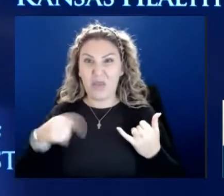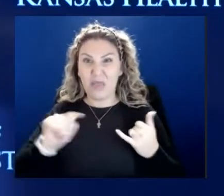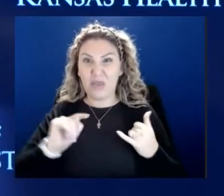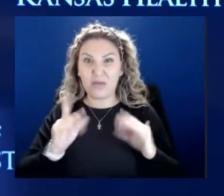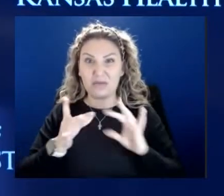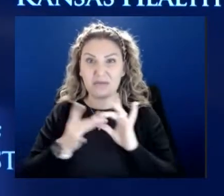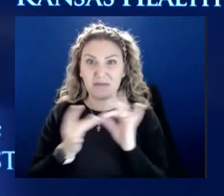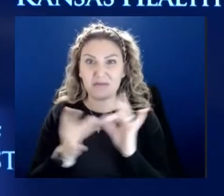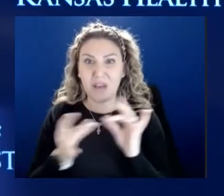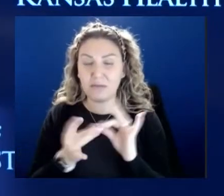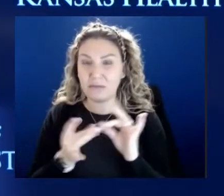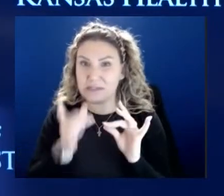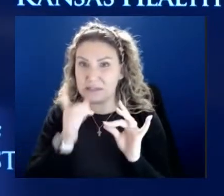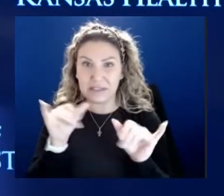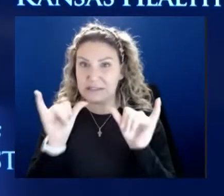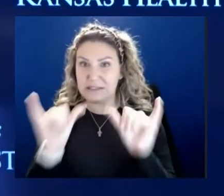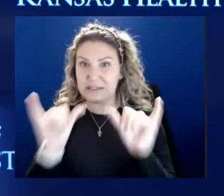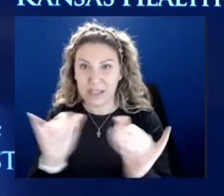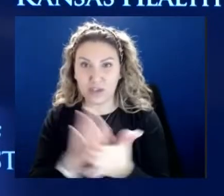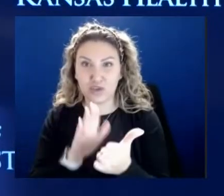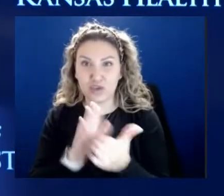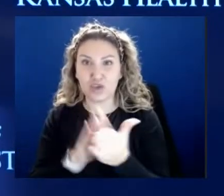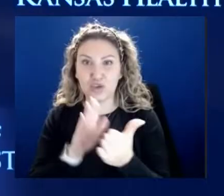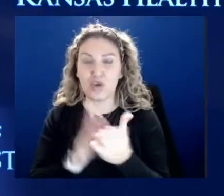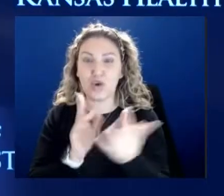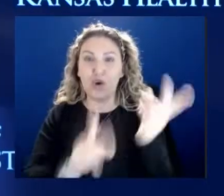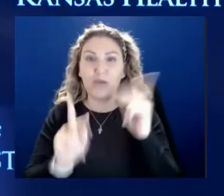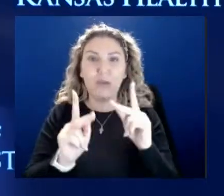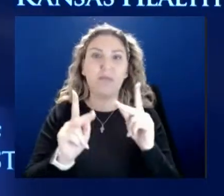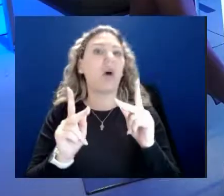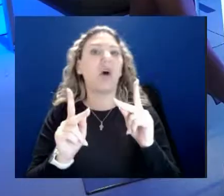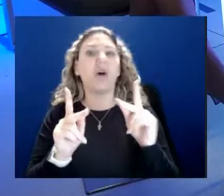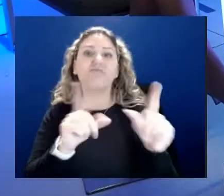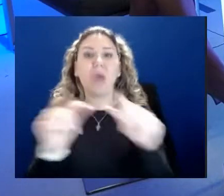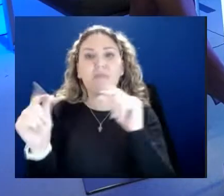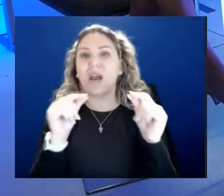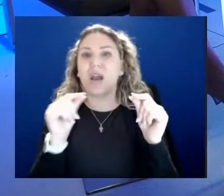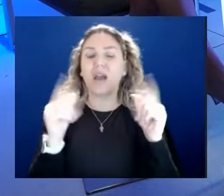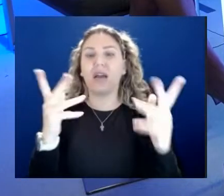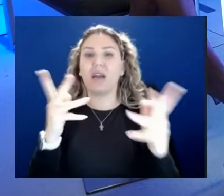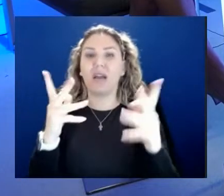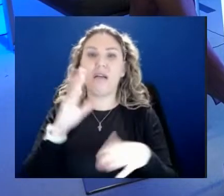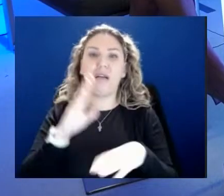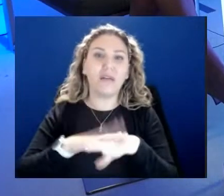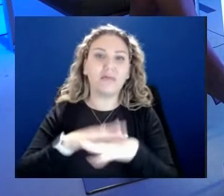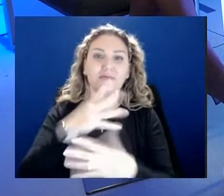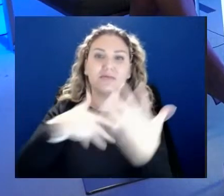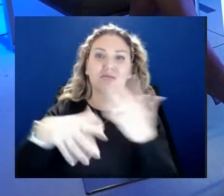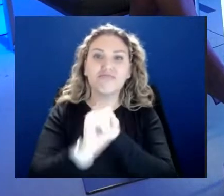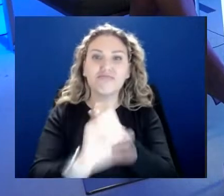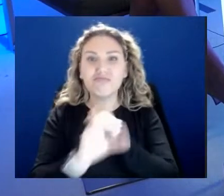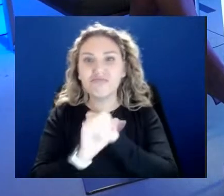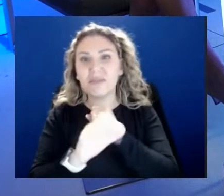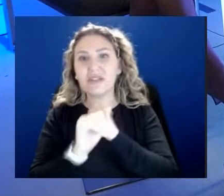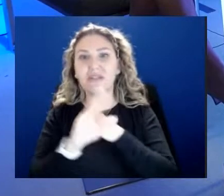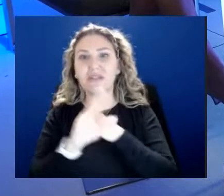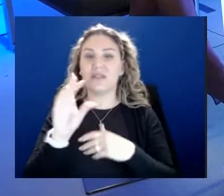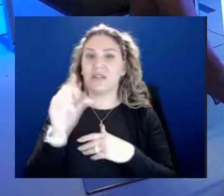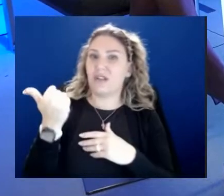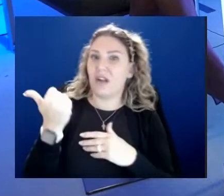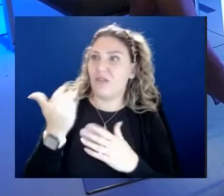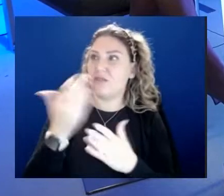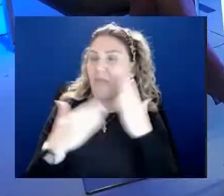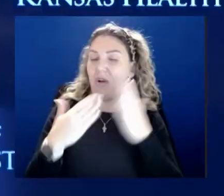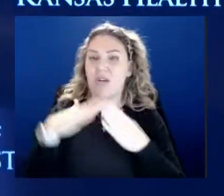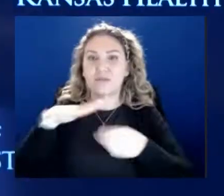at the school. They come home with you. They're in your There's whatever no escaping feed. it. Yeah, it's kind of everywhere, and that becomes another source of stress, depression,